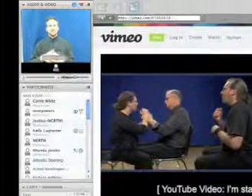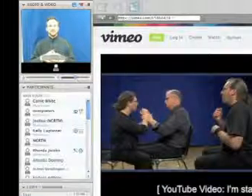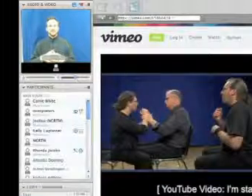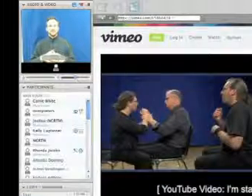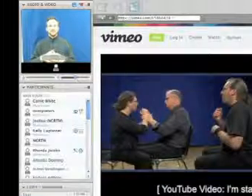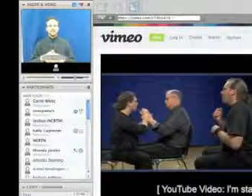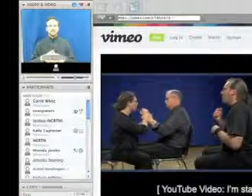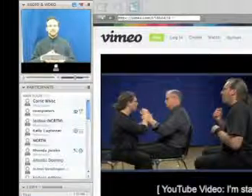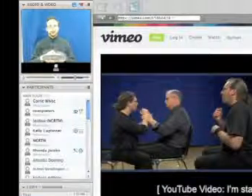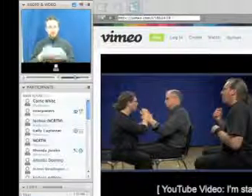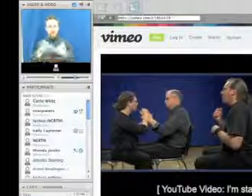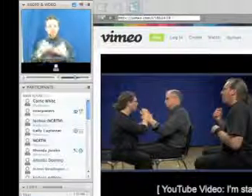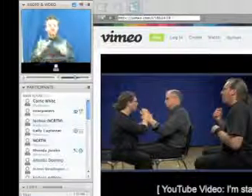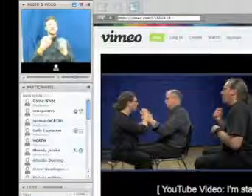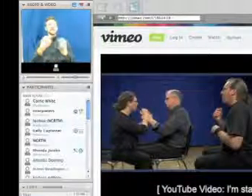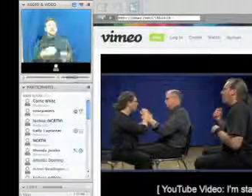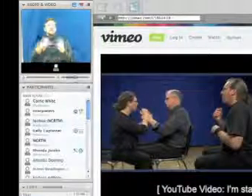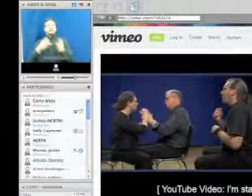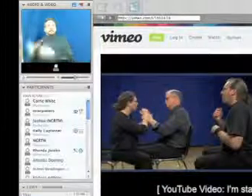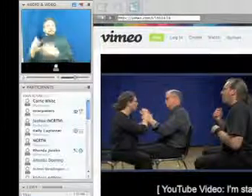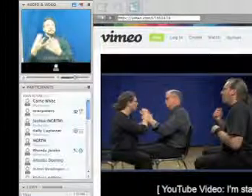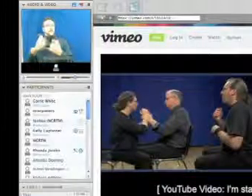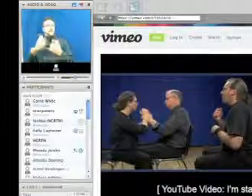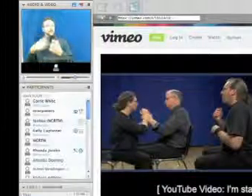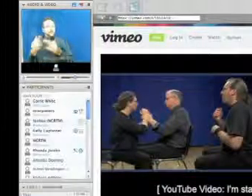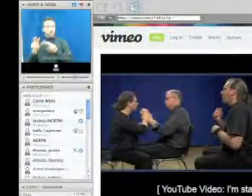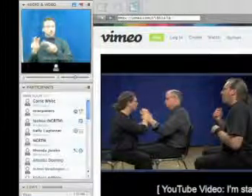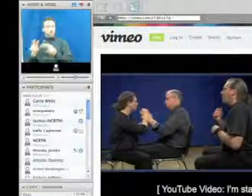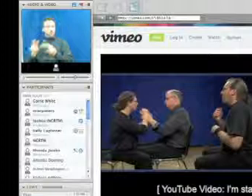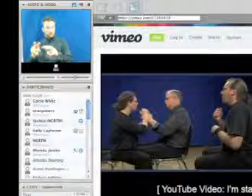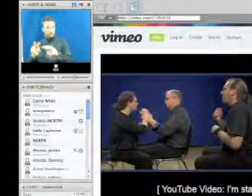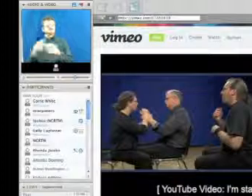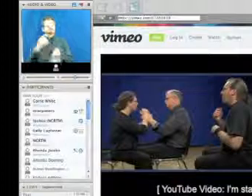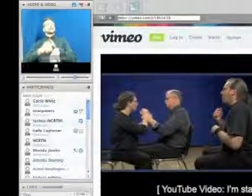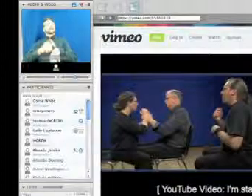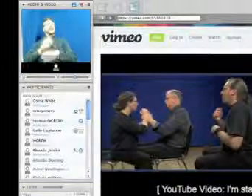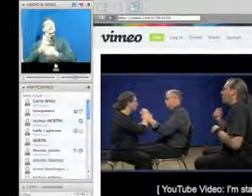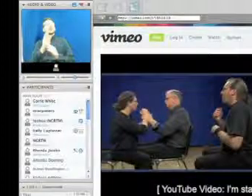Okay, the next one to look at is at 2:36.